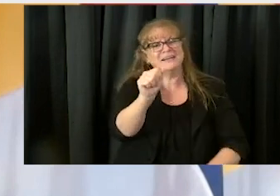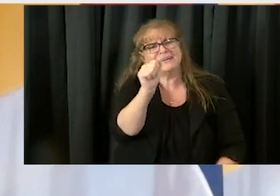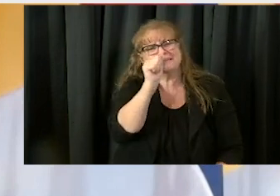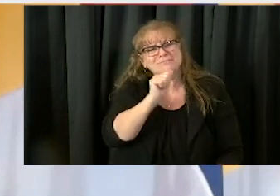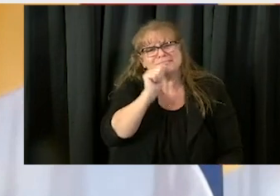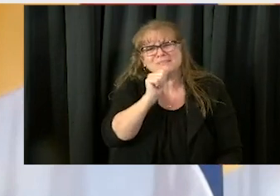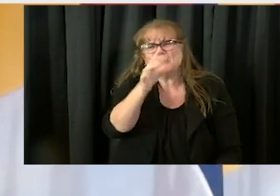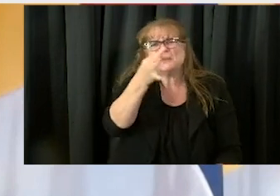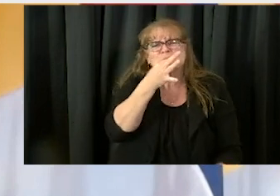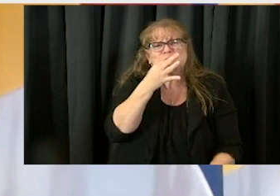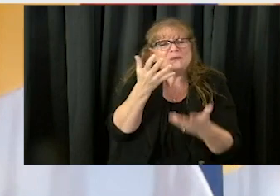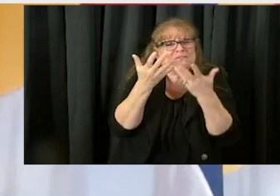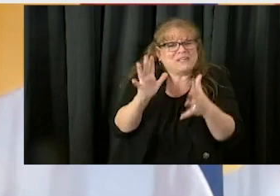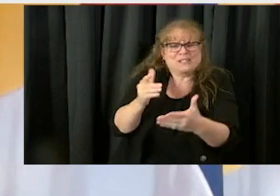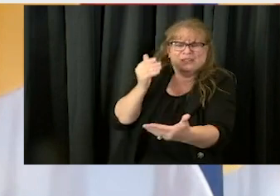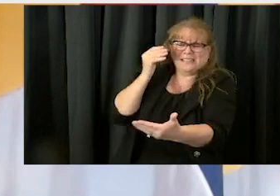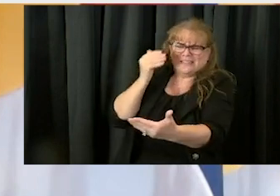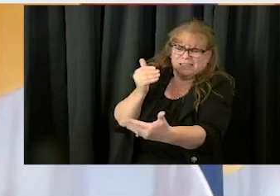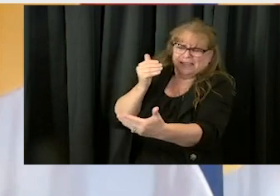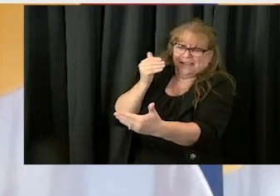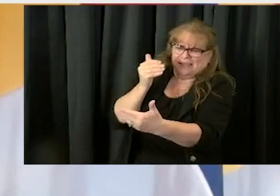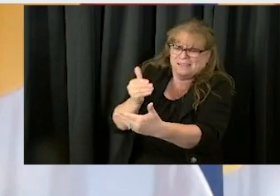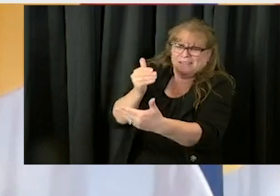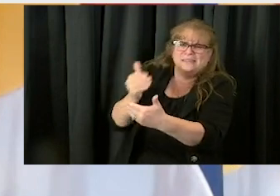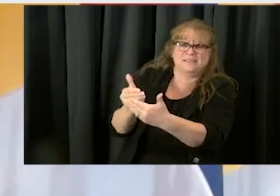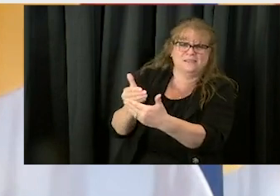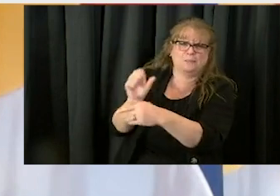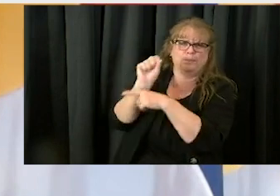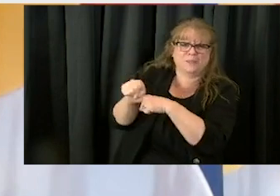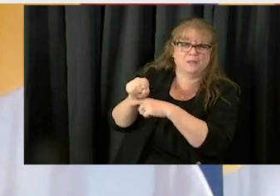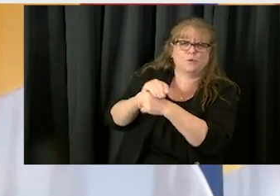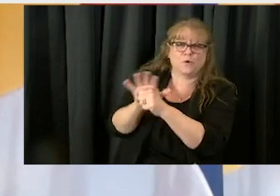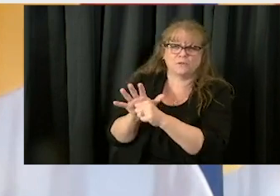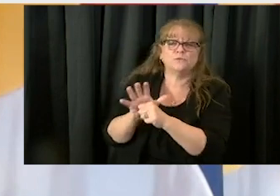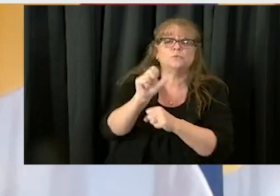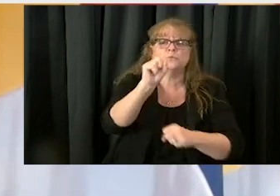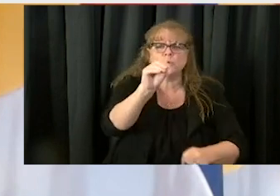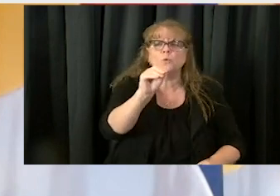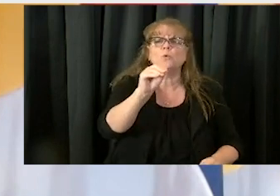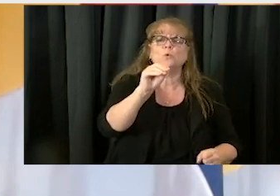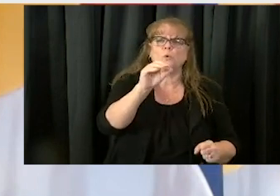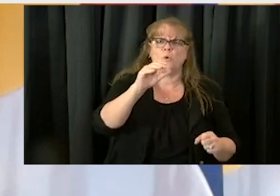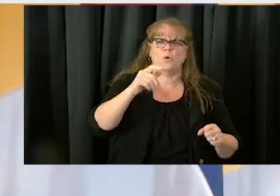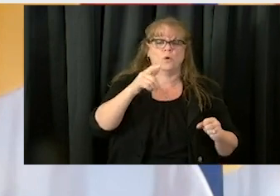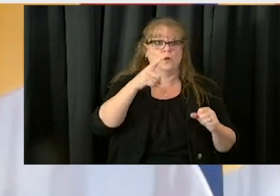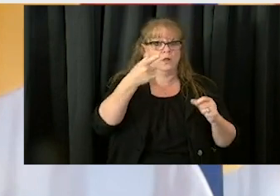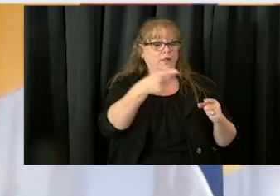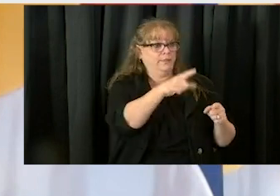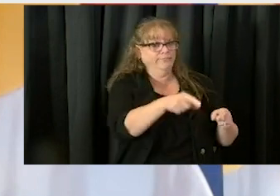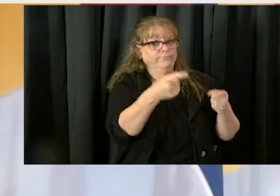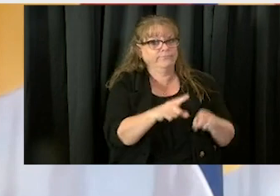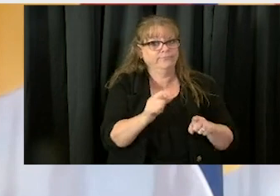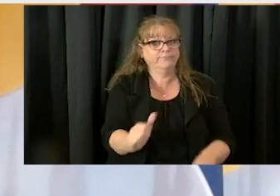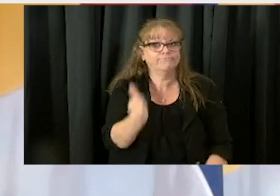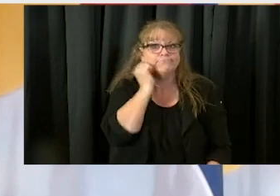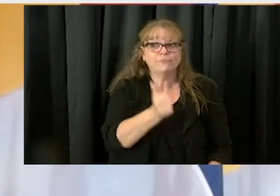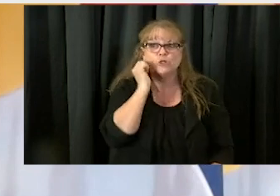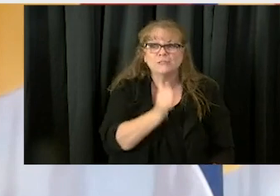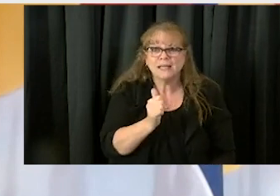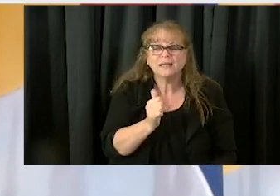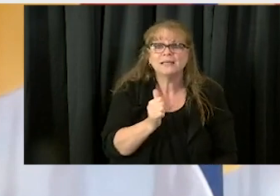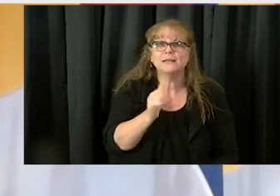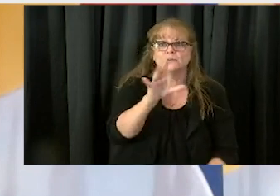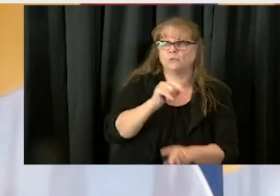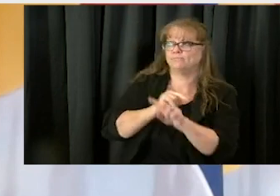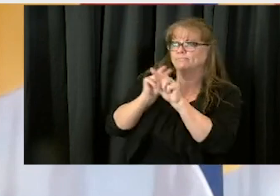work to get that into the arms of people and be one of the leading states in successfully deploying the vaccine. But it